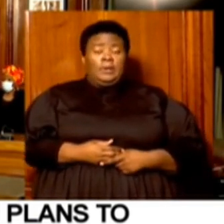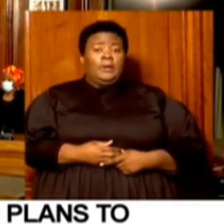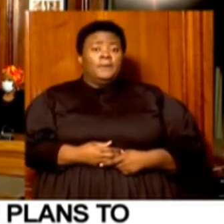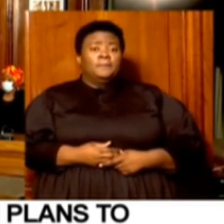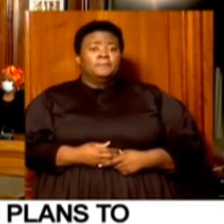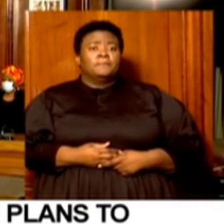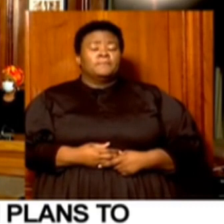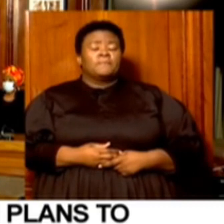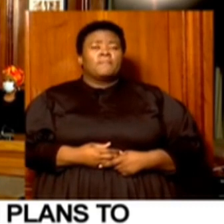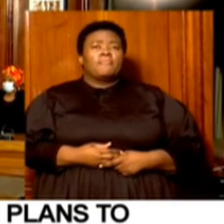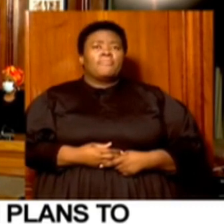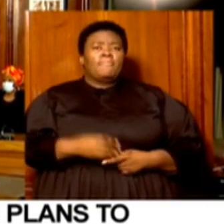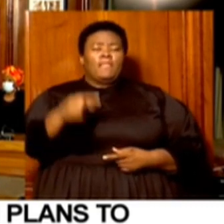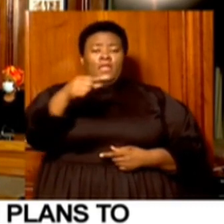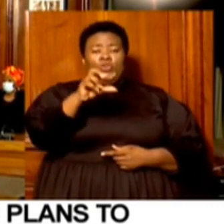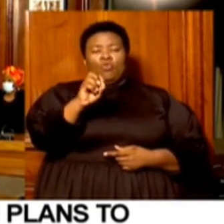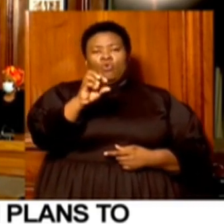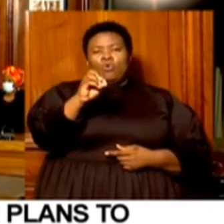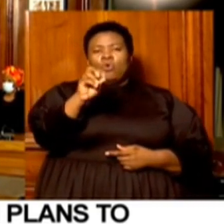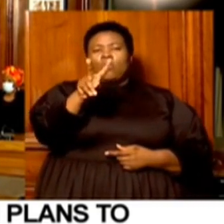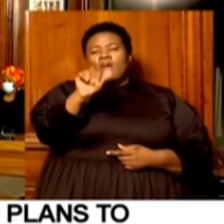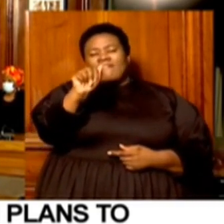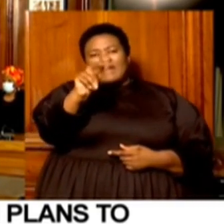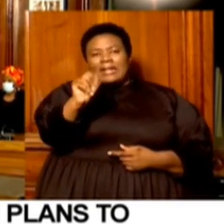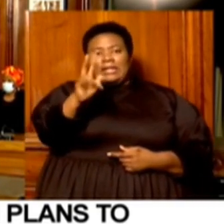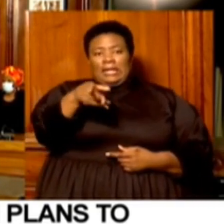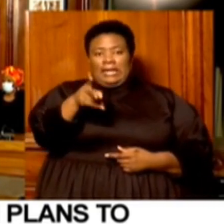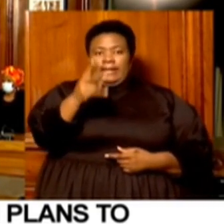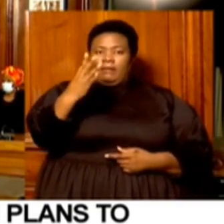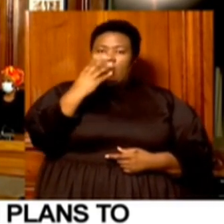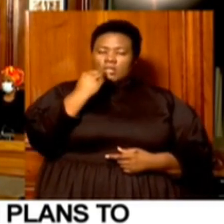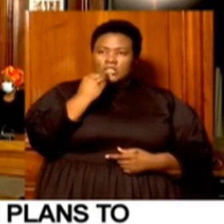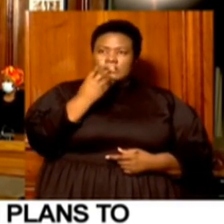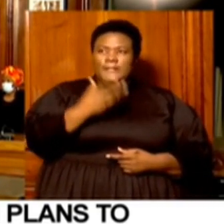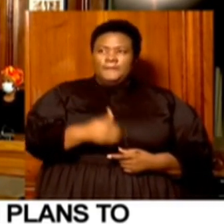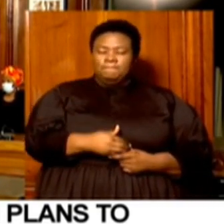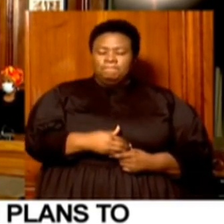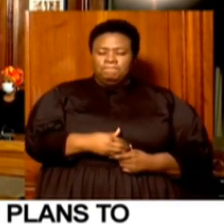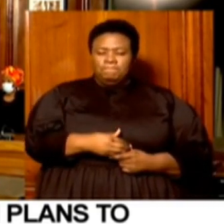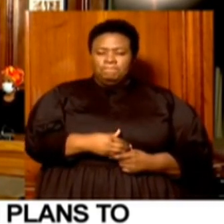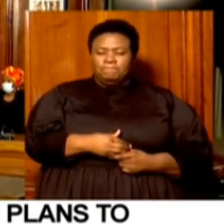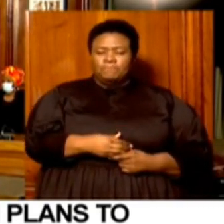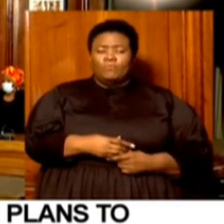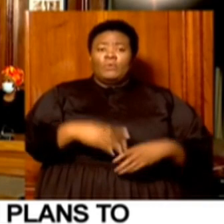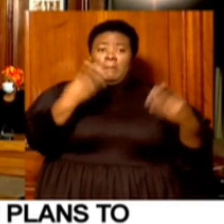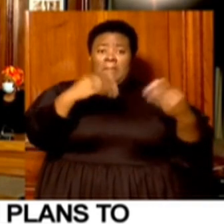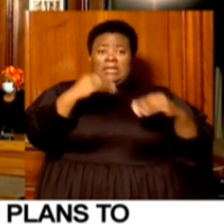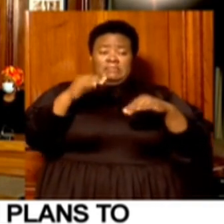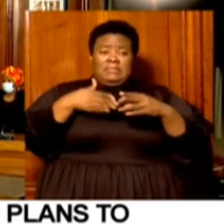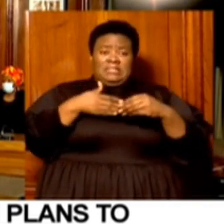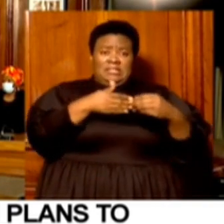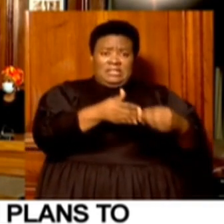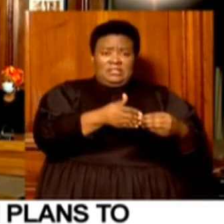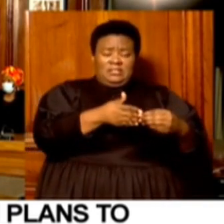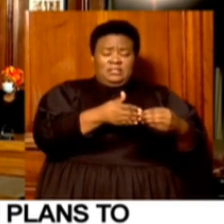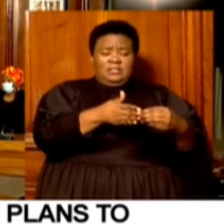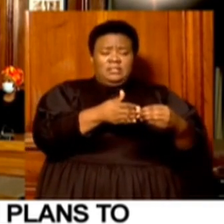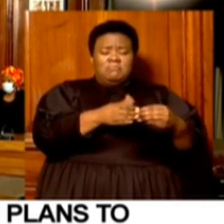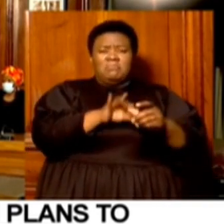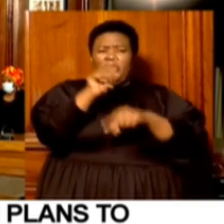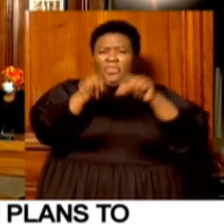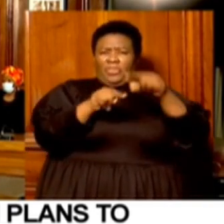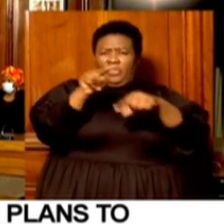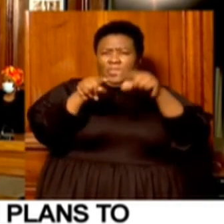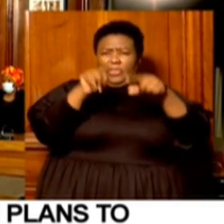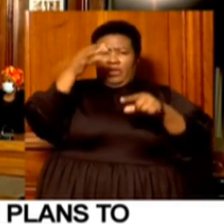Then Govan, again from ENCA, is asking, business leadership South Africa has accused government of